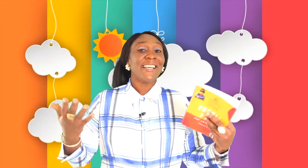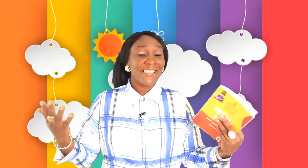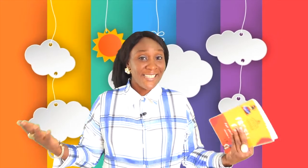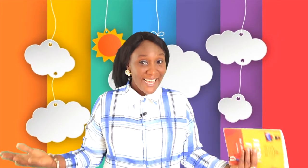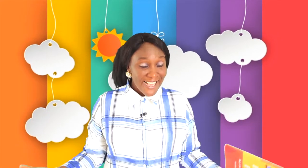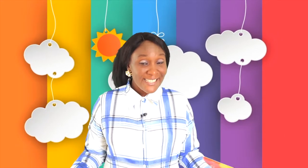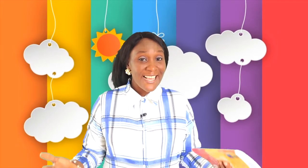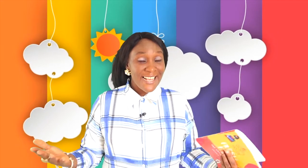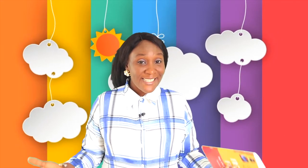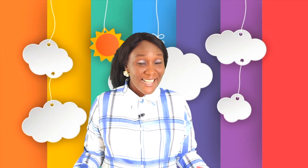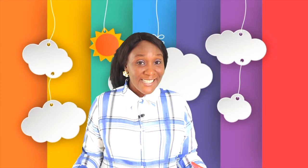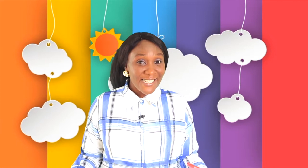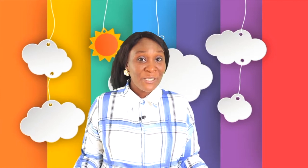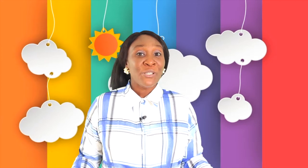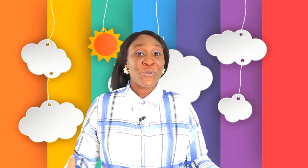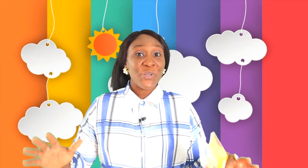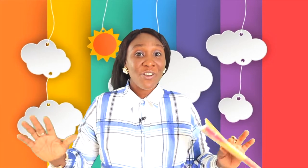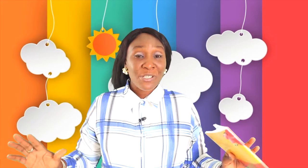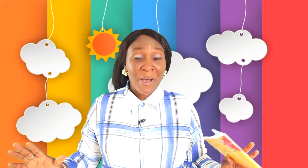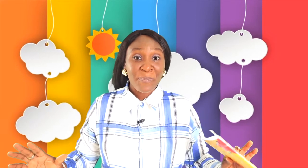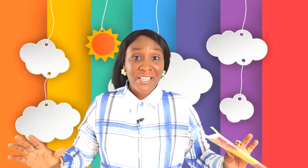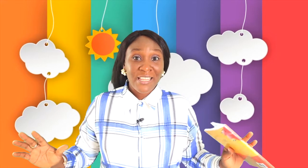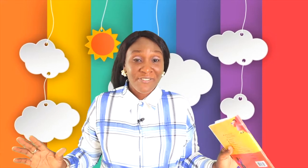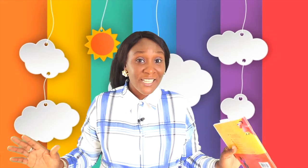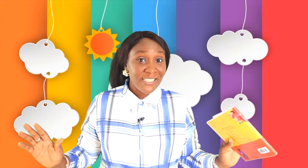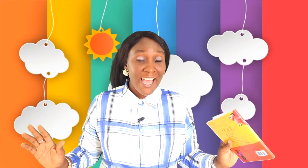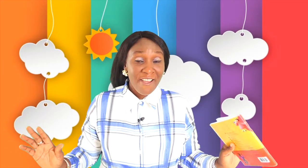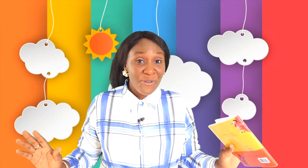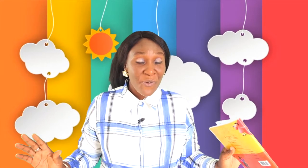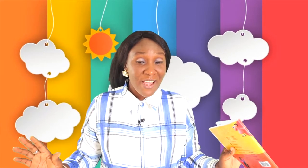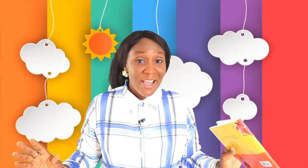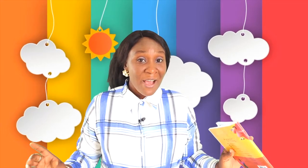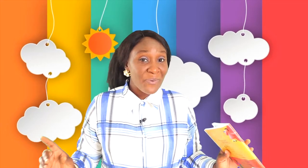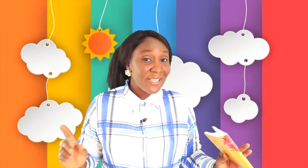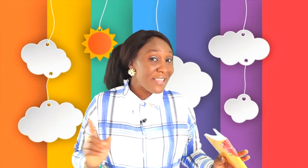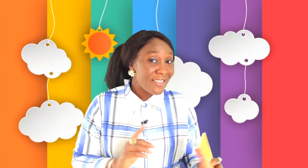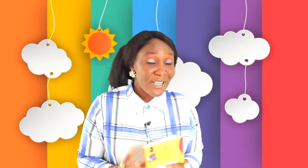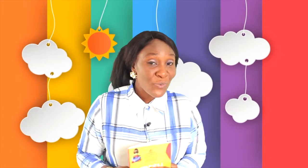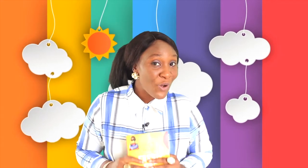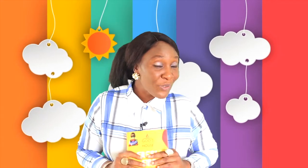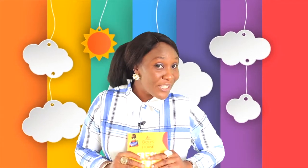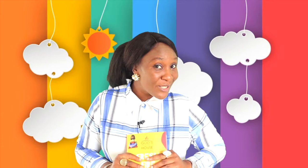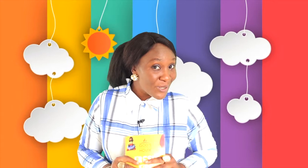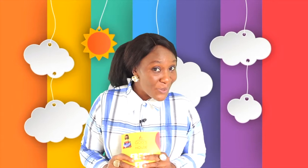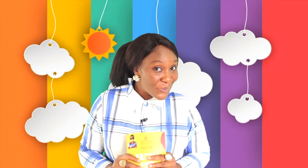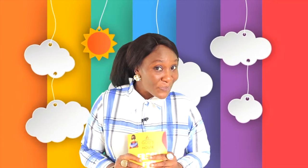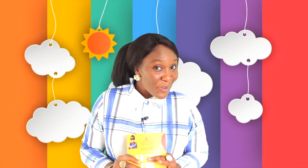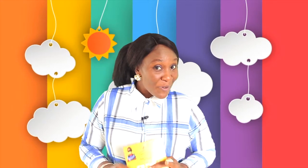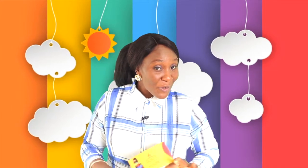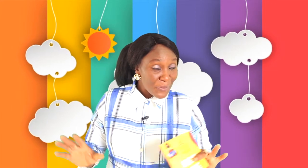lifting. Yes, yes, yes, yes. So we talked about being lifted in every way. And we said there are things we all need to